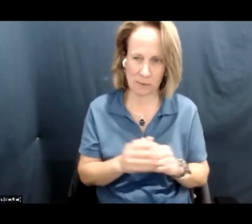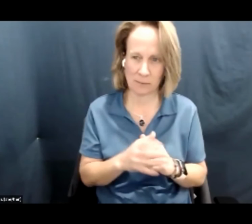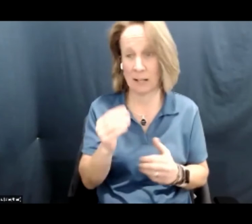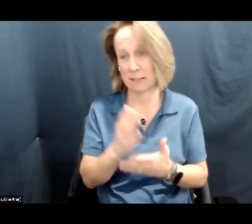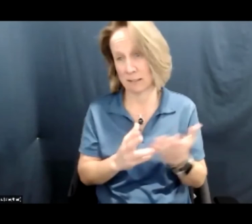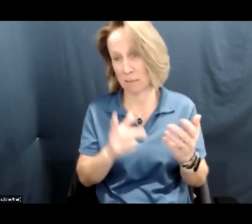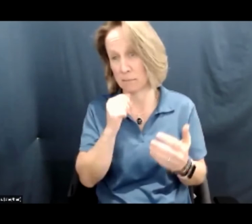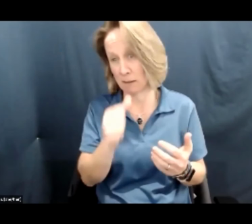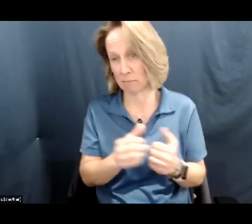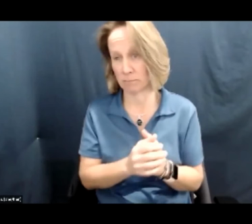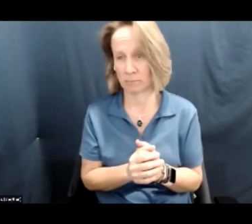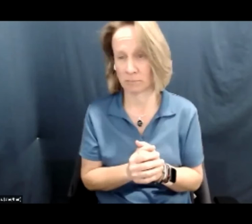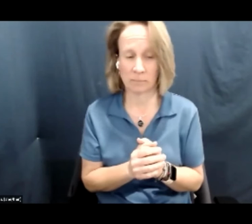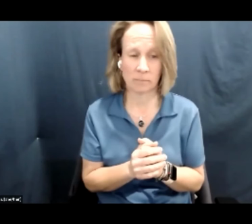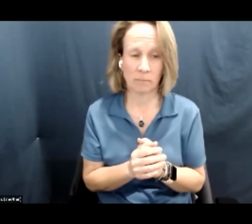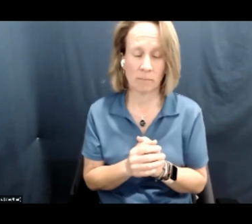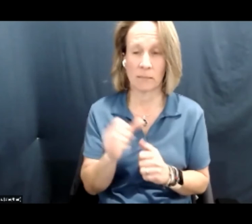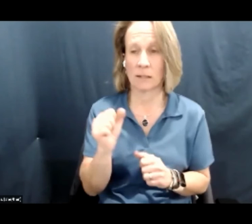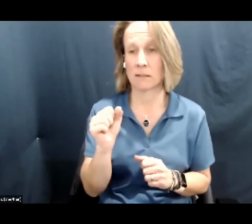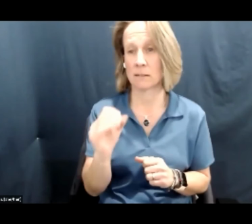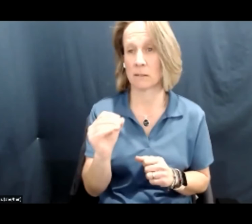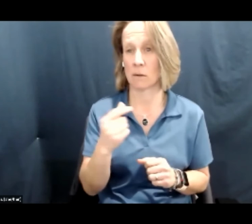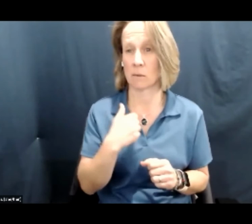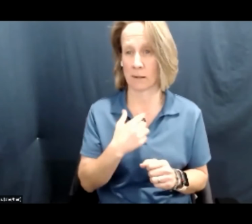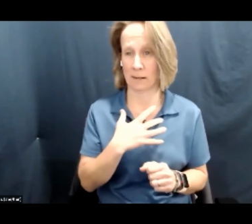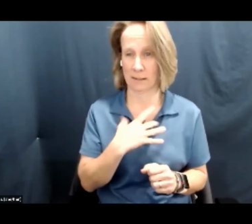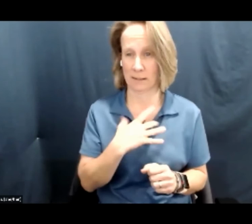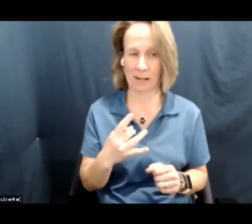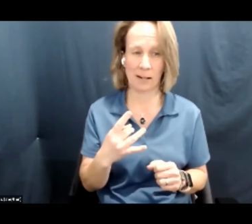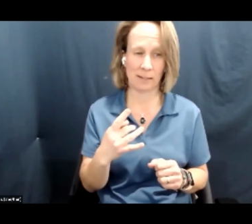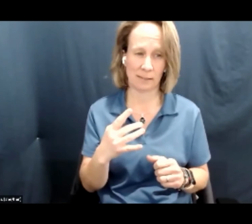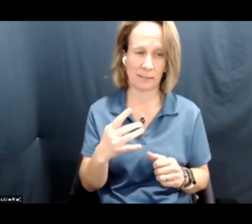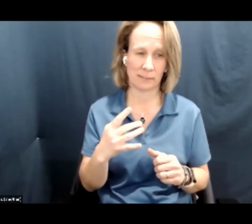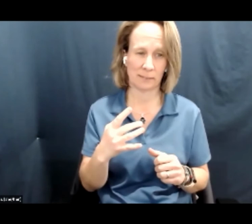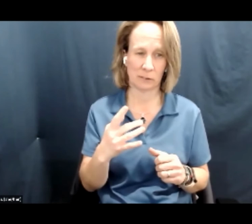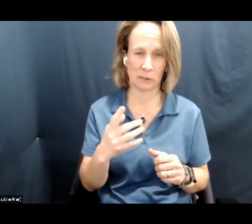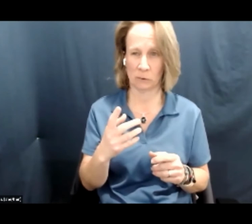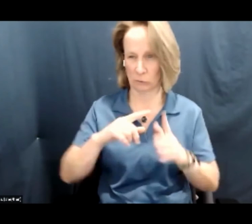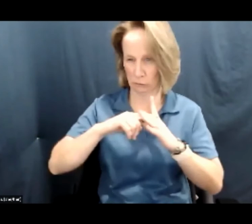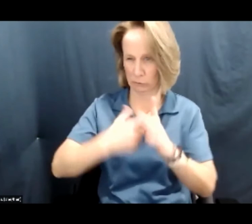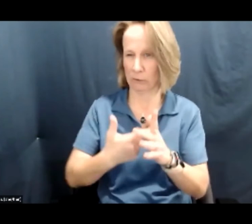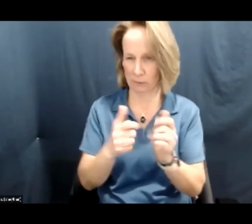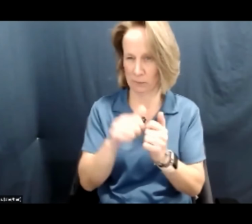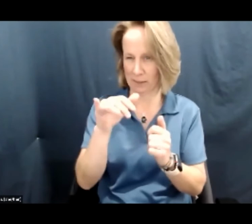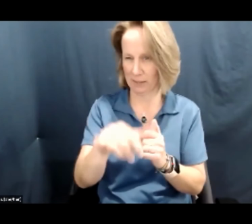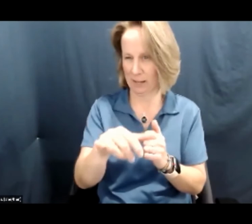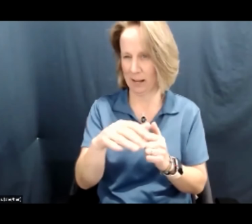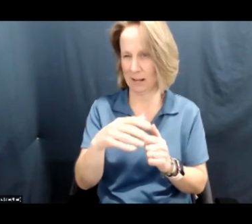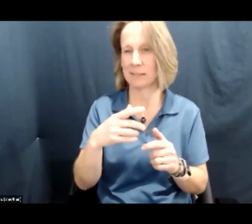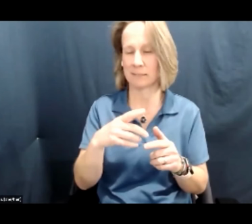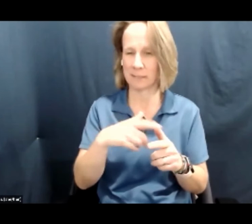right? And so I like to kind of ground us in that before we really get started.